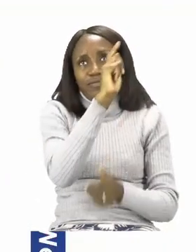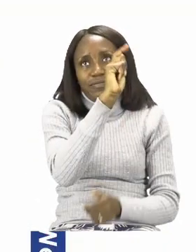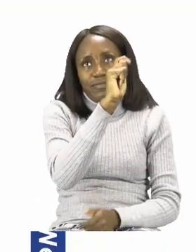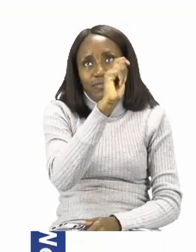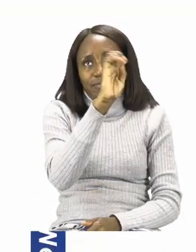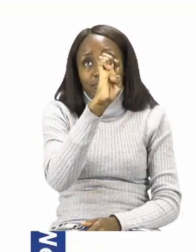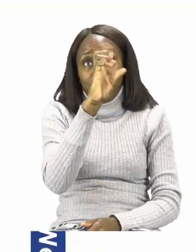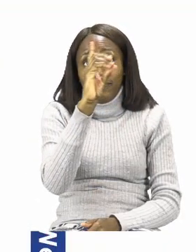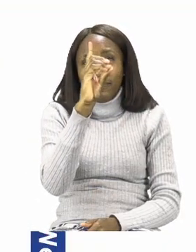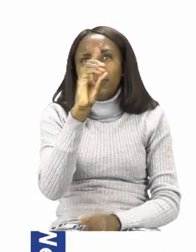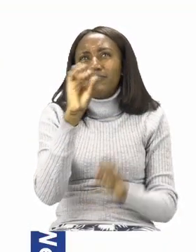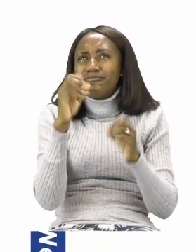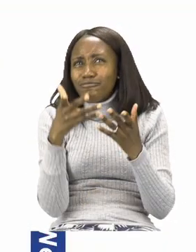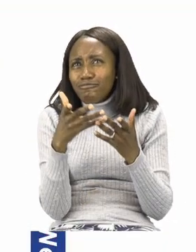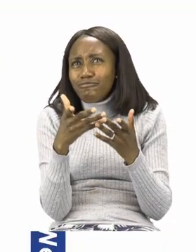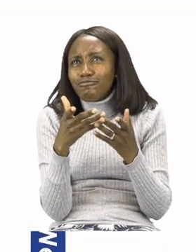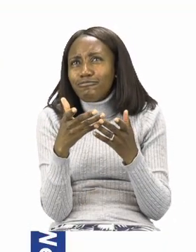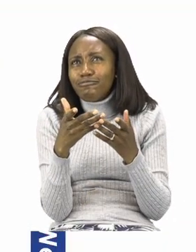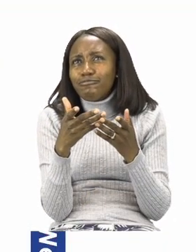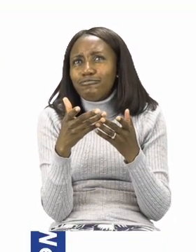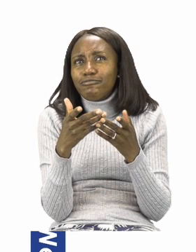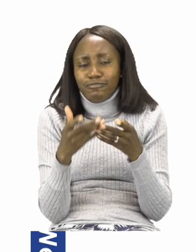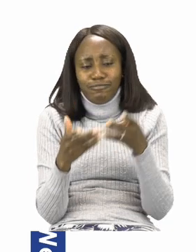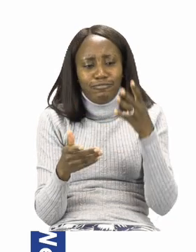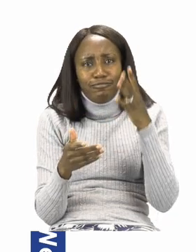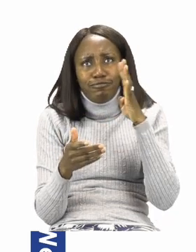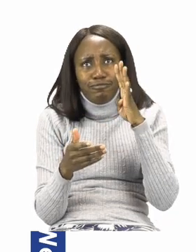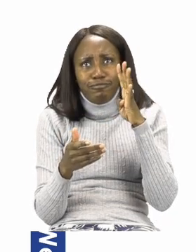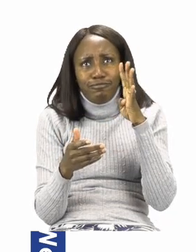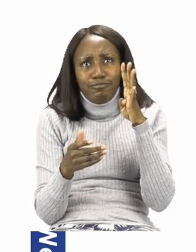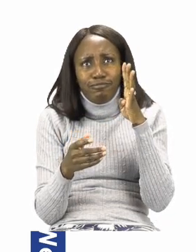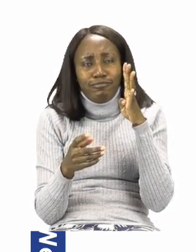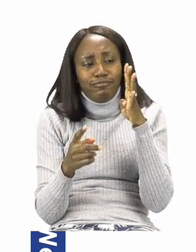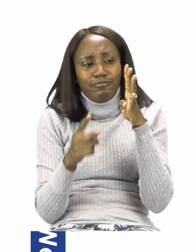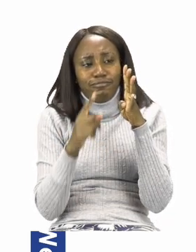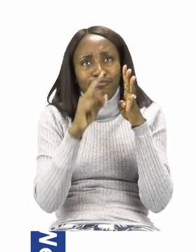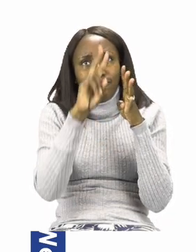count how many medals Ted won.